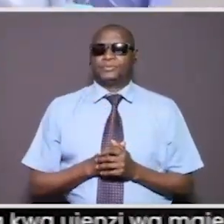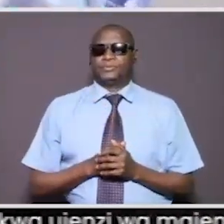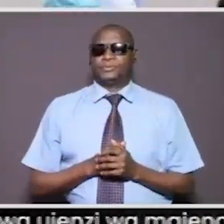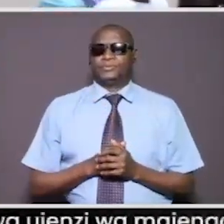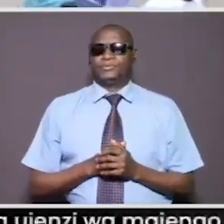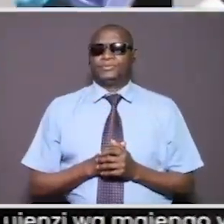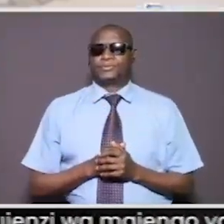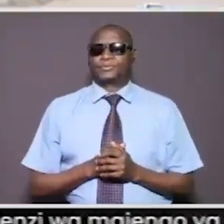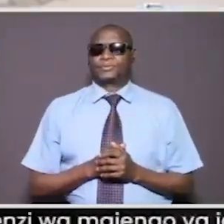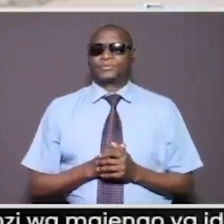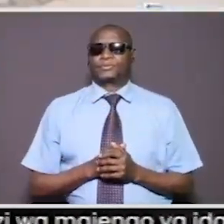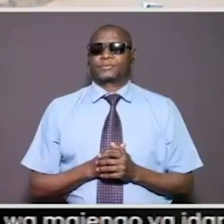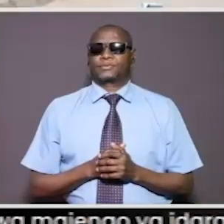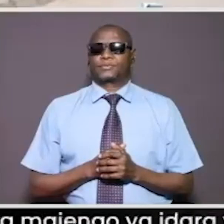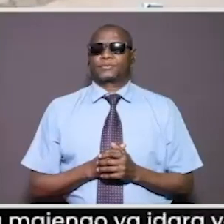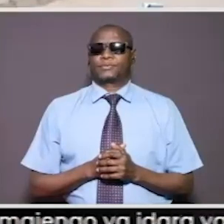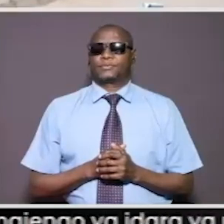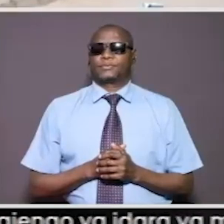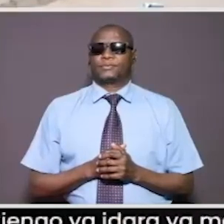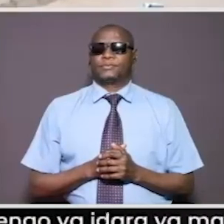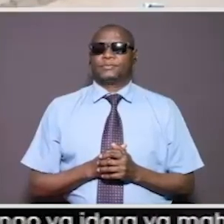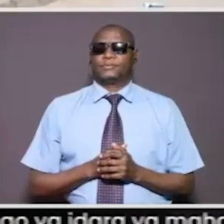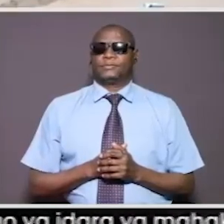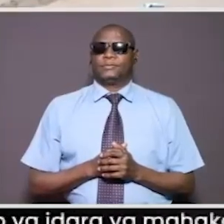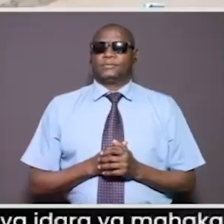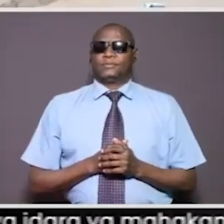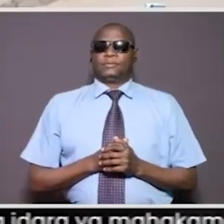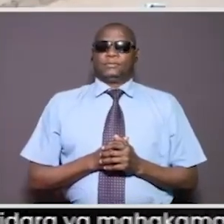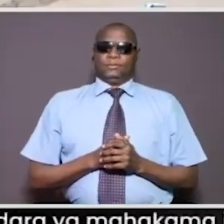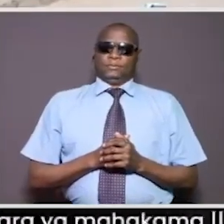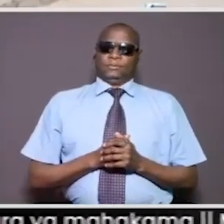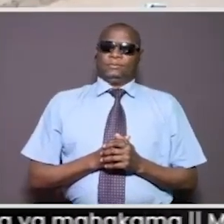Nikiripotia Dira ya Hope TV, jina langu ni Gloria Musimbi.